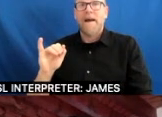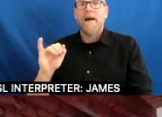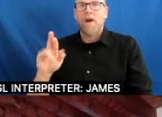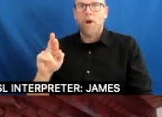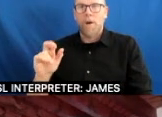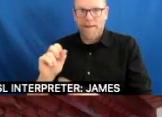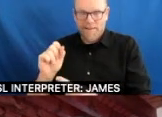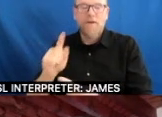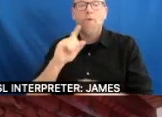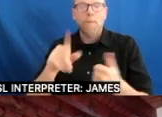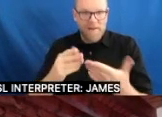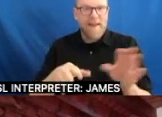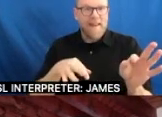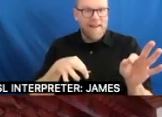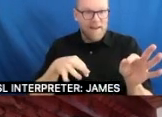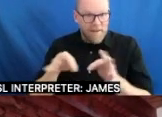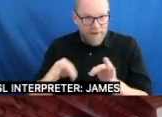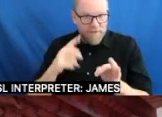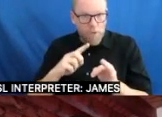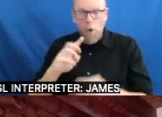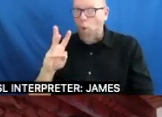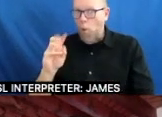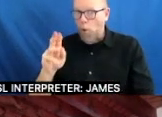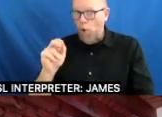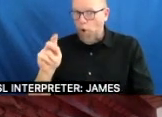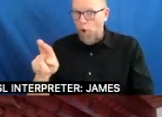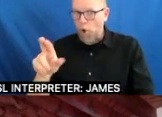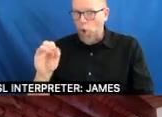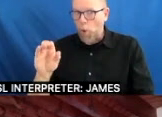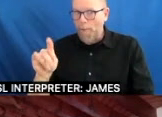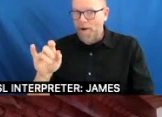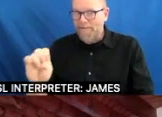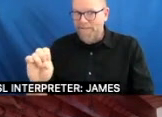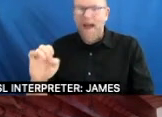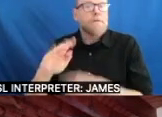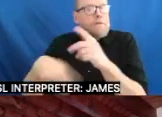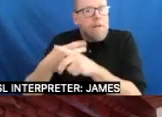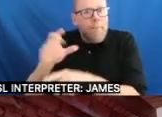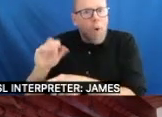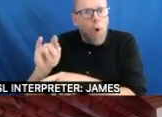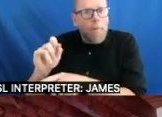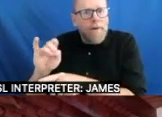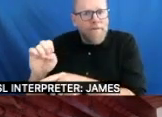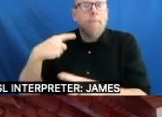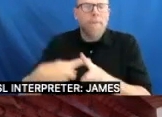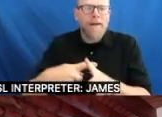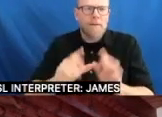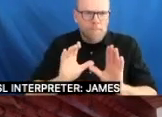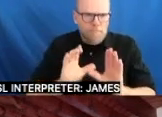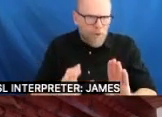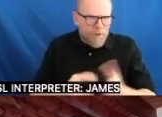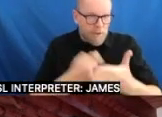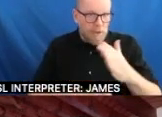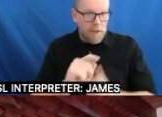of worker cooperative as a type of cooperative, but also really moved forward the tax law as it applied